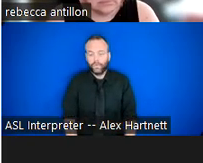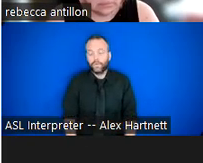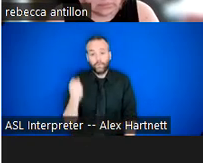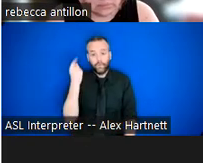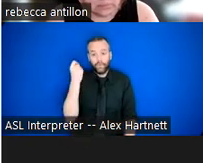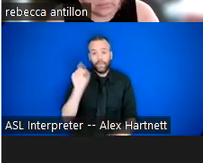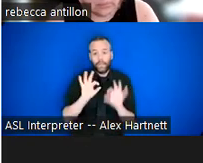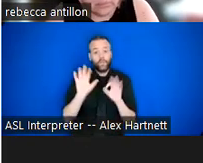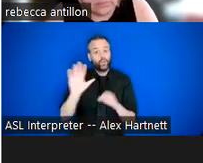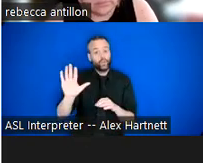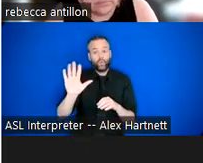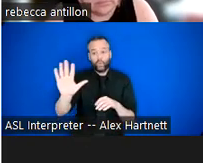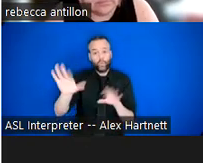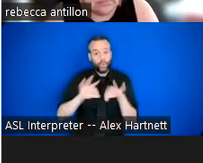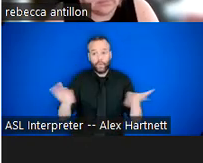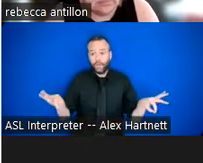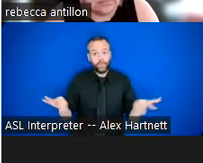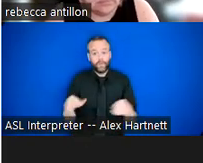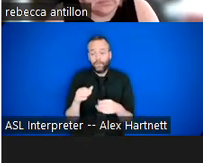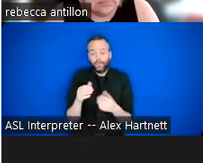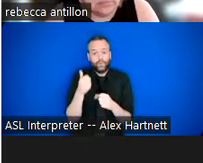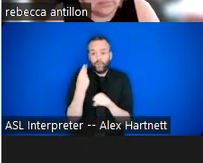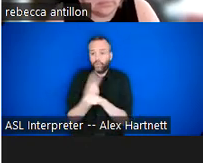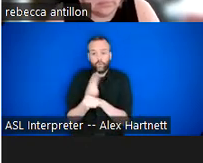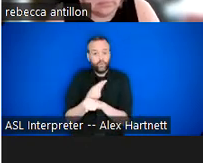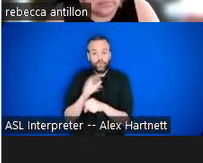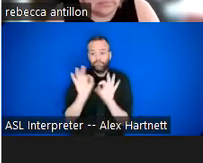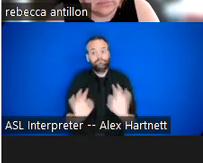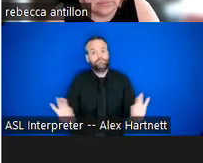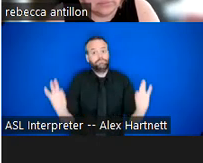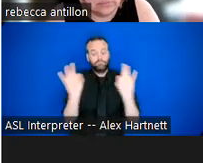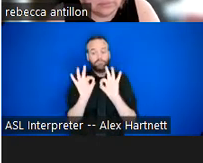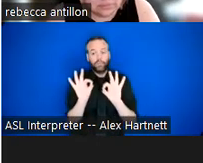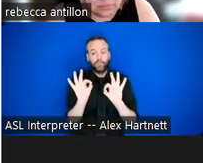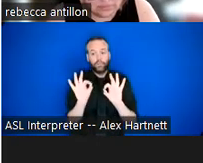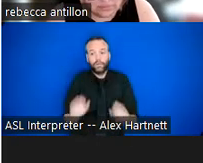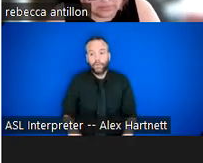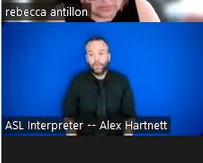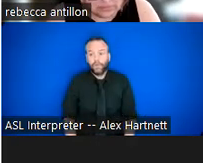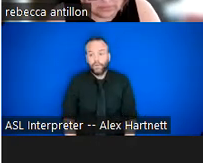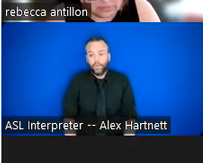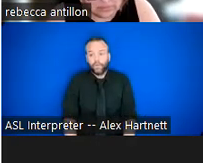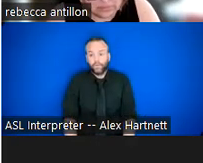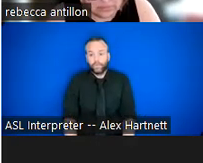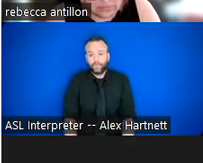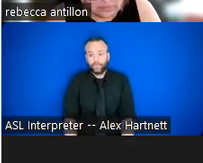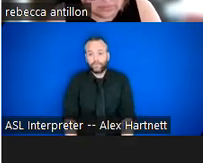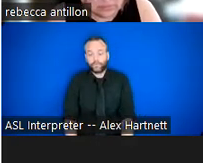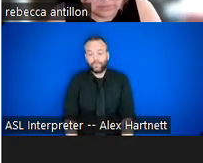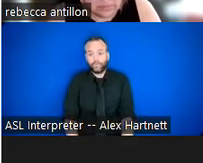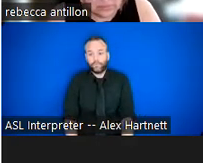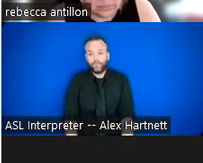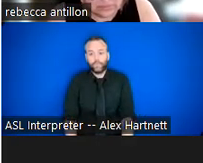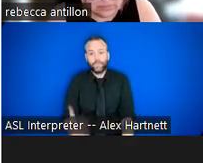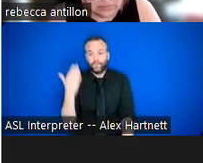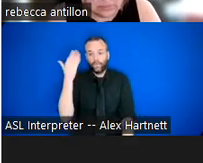vulnerable populations. So these are on folks that are at a disproportionate risk for suicide themselves. Now will be at an increased risk now that